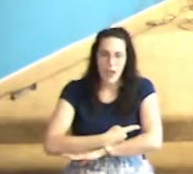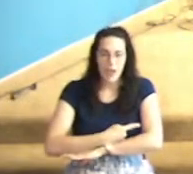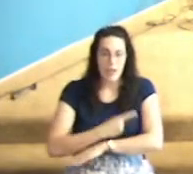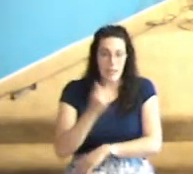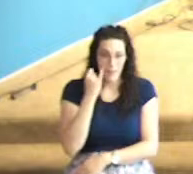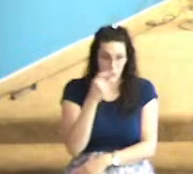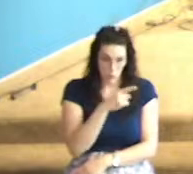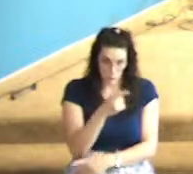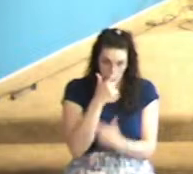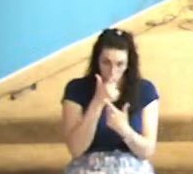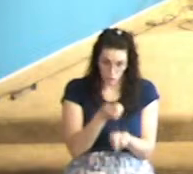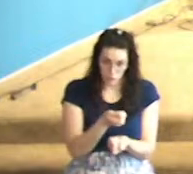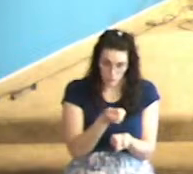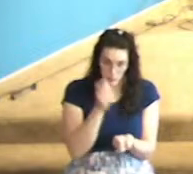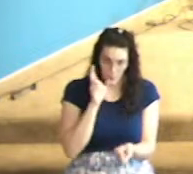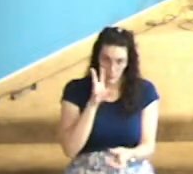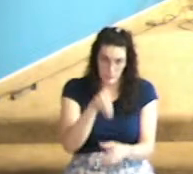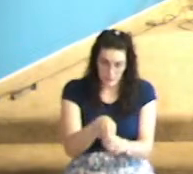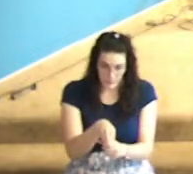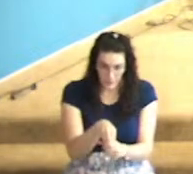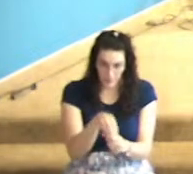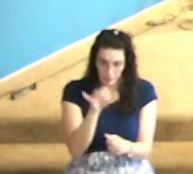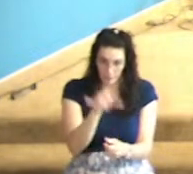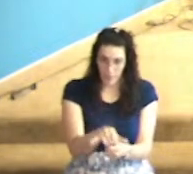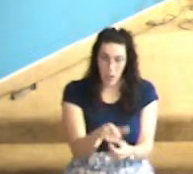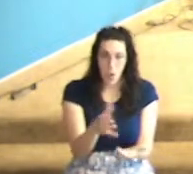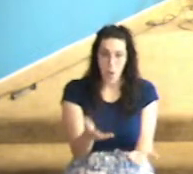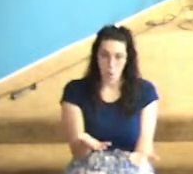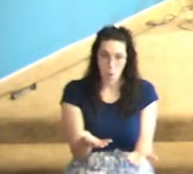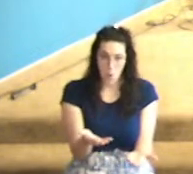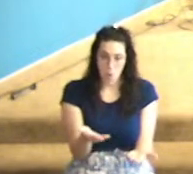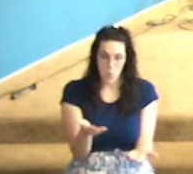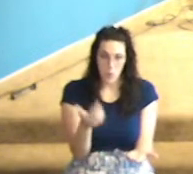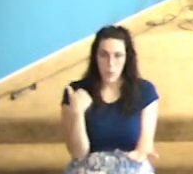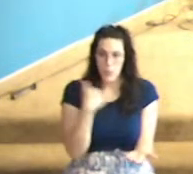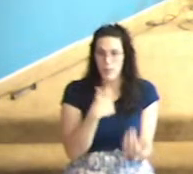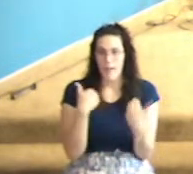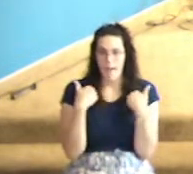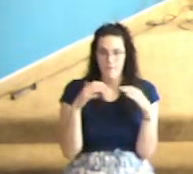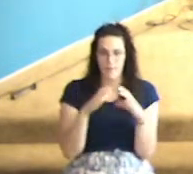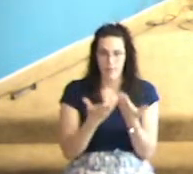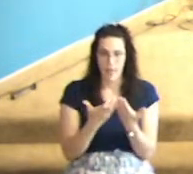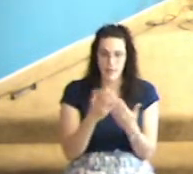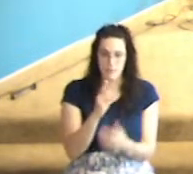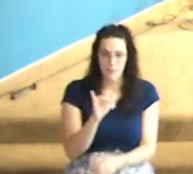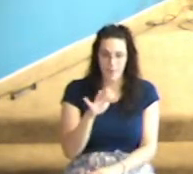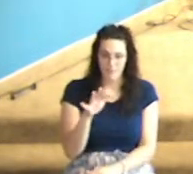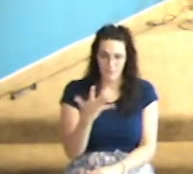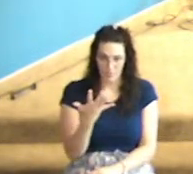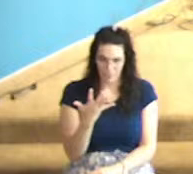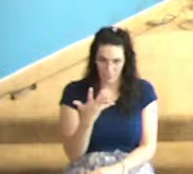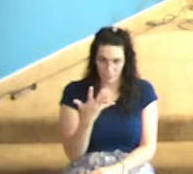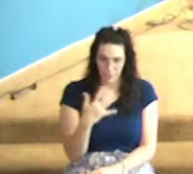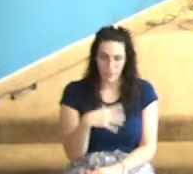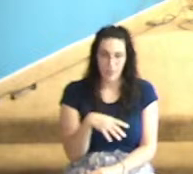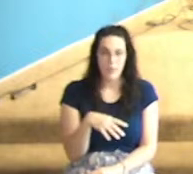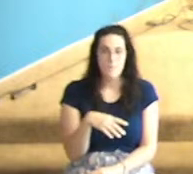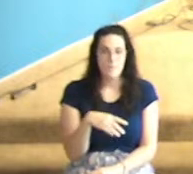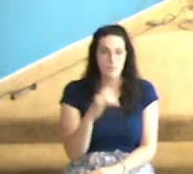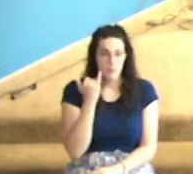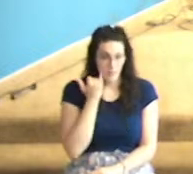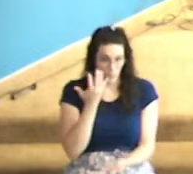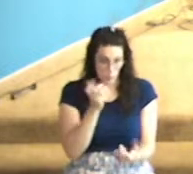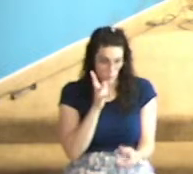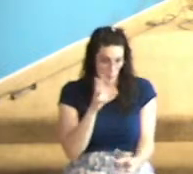so if you're interested in participating in that, there will be a class on May 5th. And so if you'd like